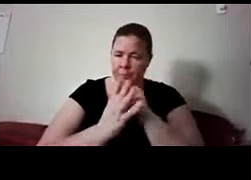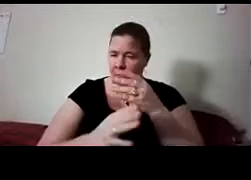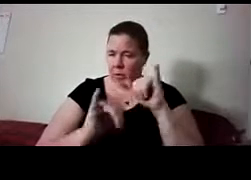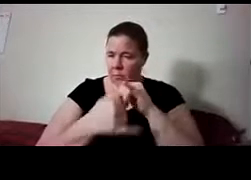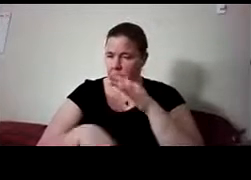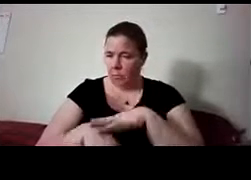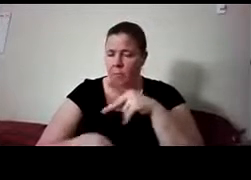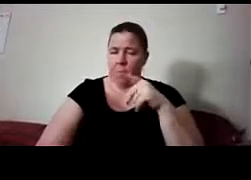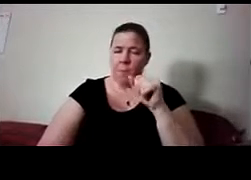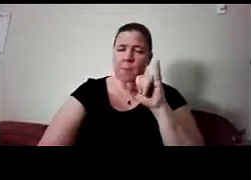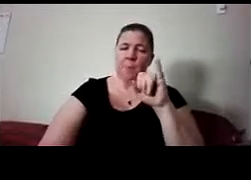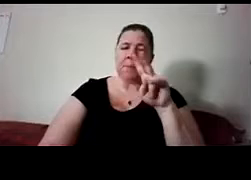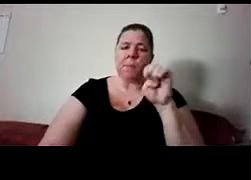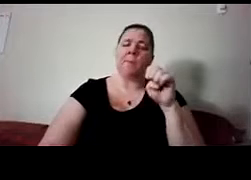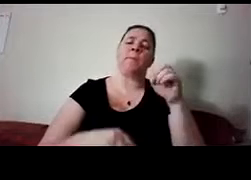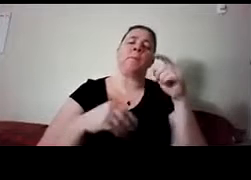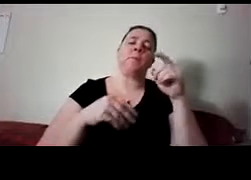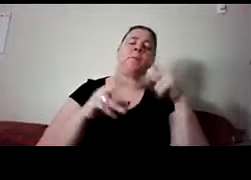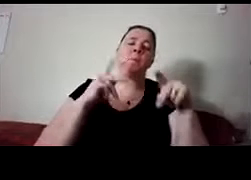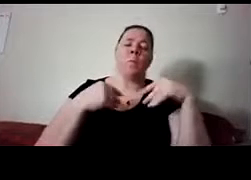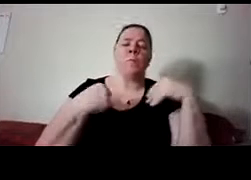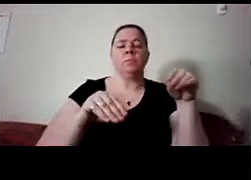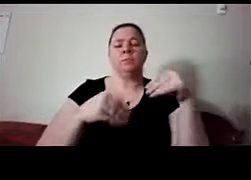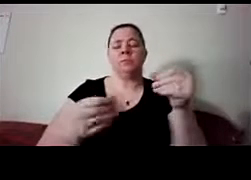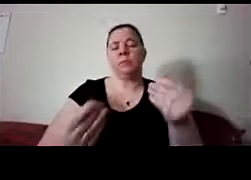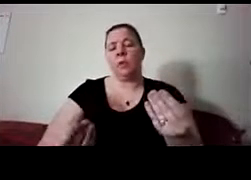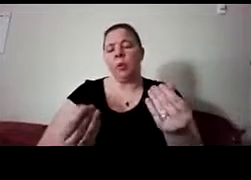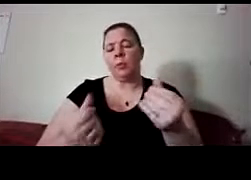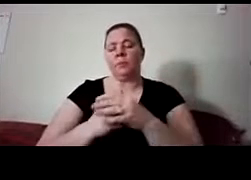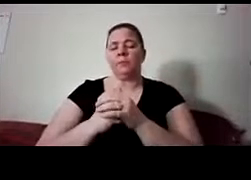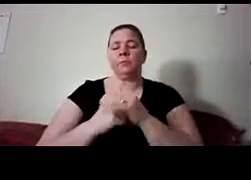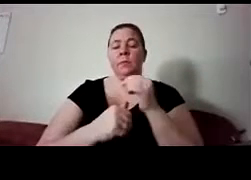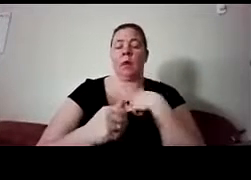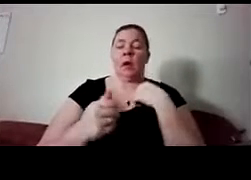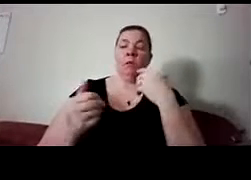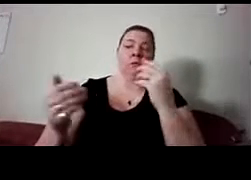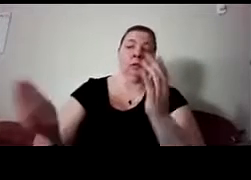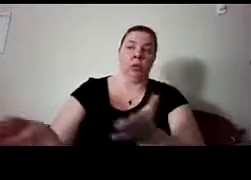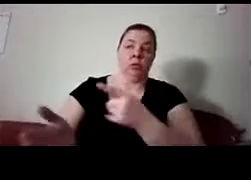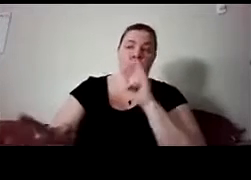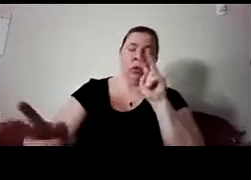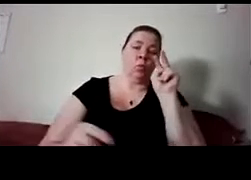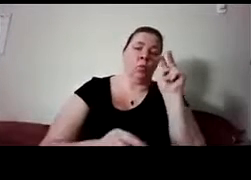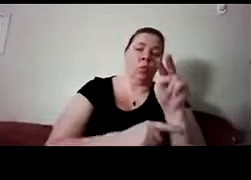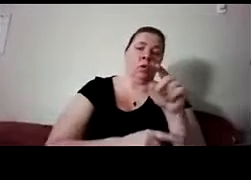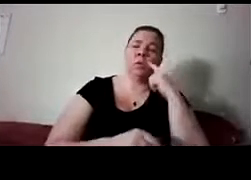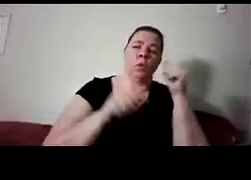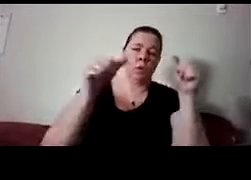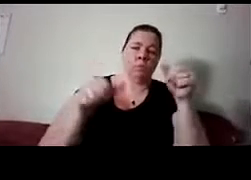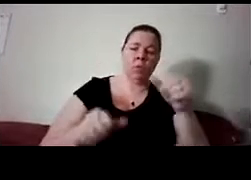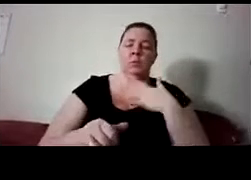help real estate agents? Okay, so I would urge you to watch that. I will post my